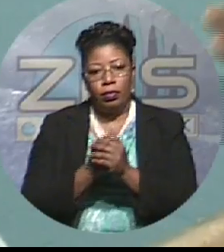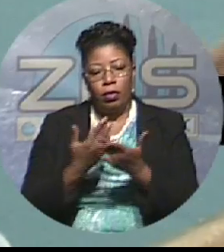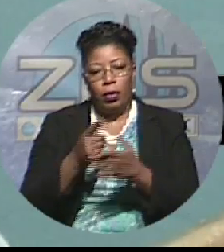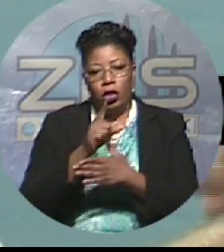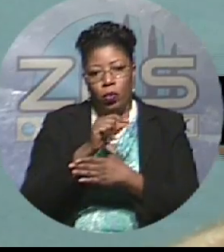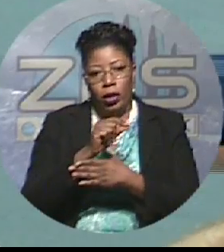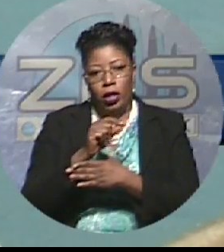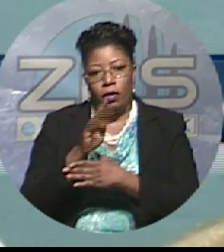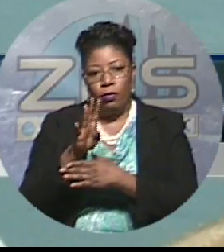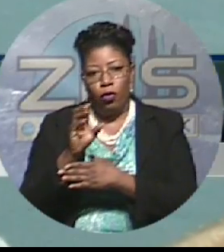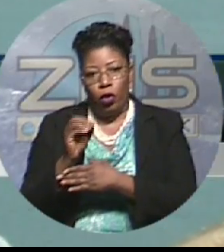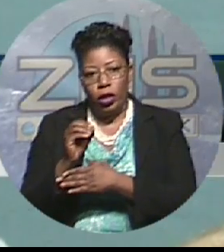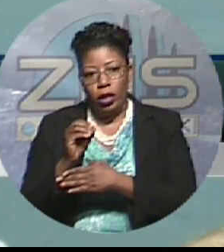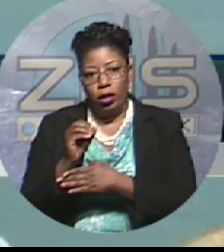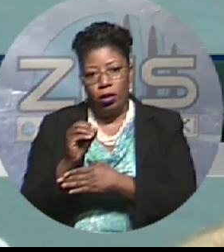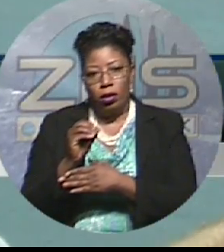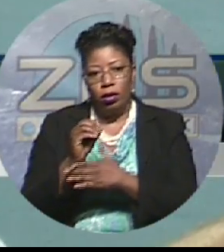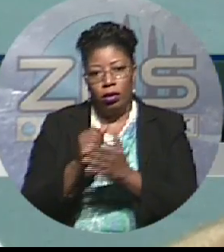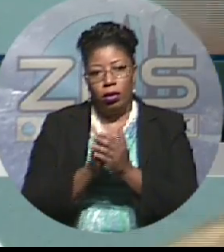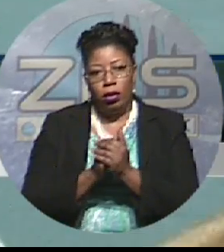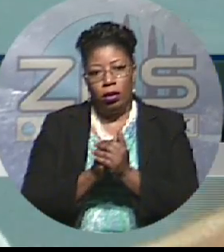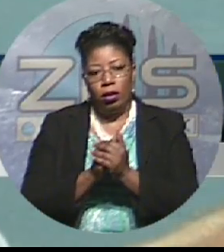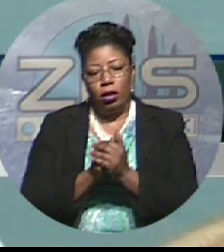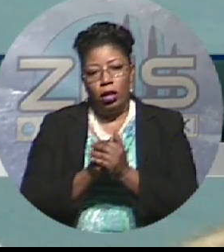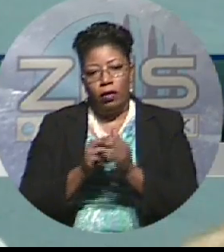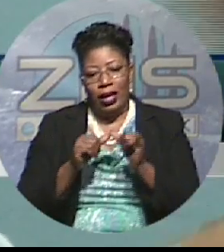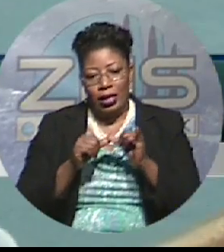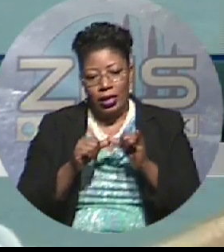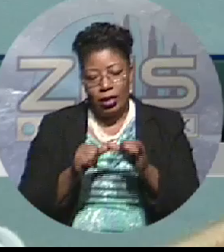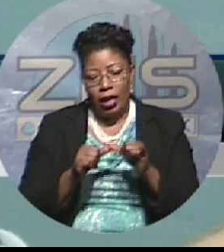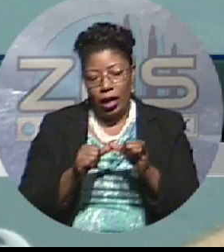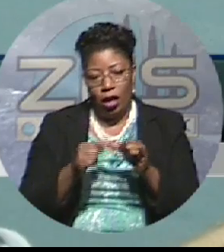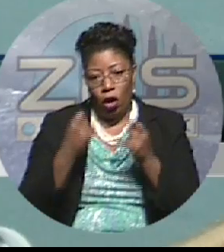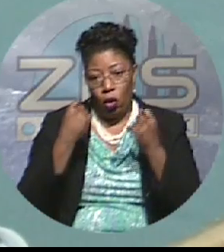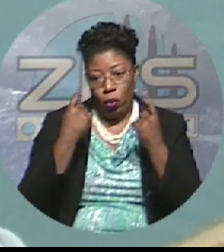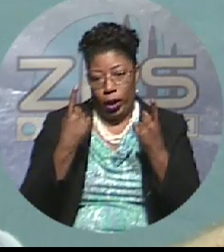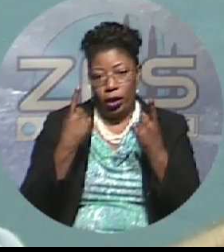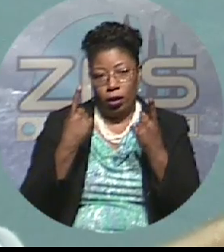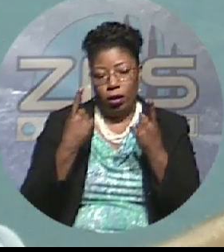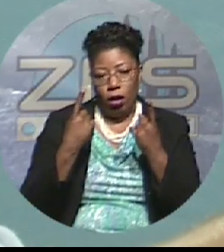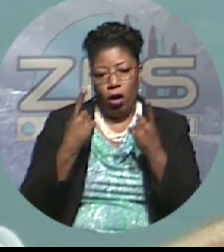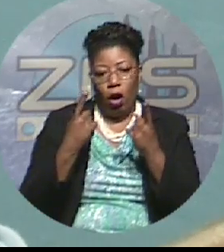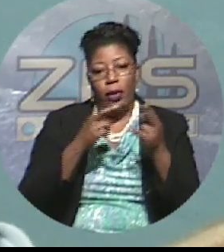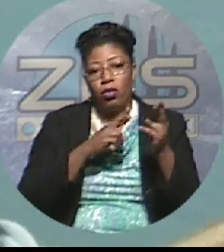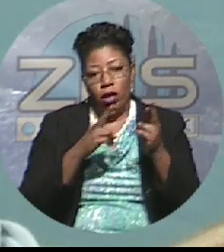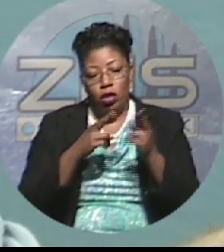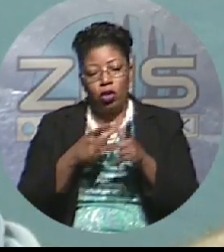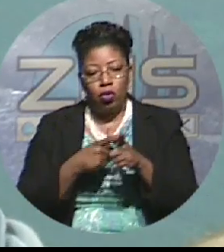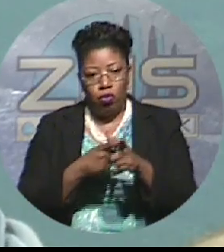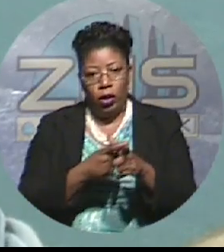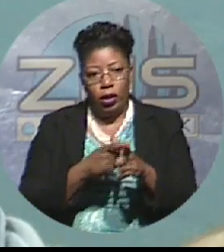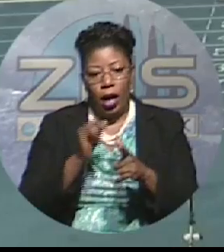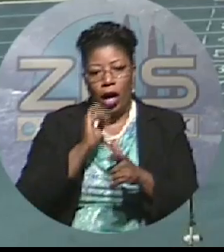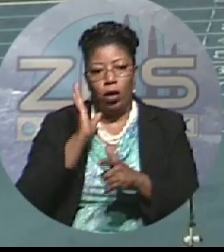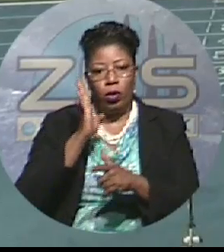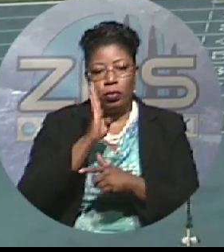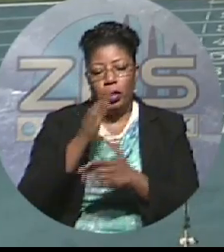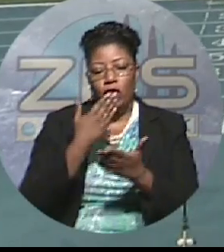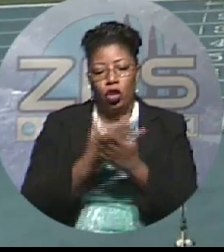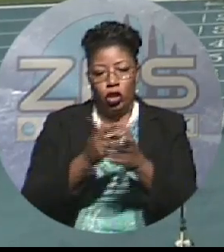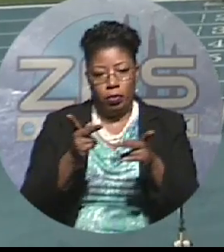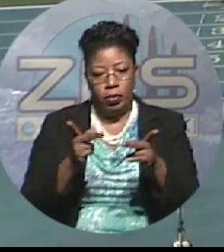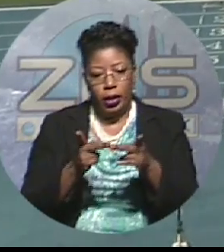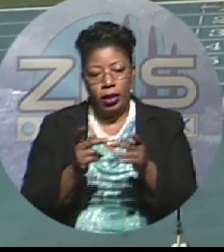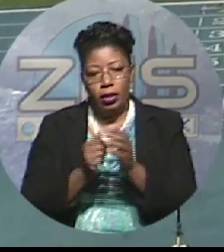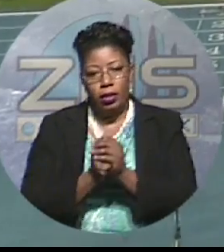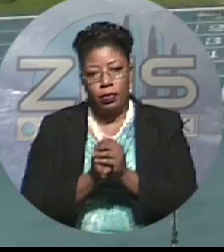I still have some work to do. I'm kind of falling asleep in there. So if I can just stay awake in there and finish strong like I've been doing, I'll be in a good place going into the Olympics. The 400